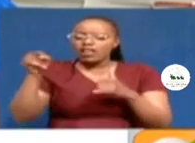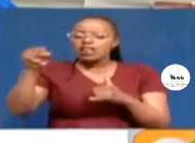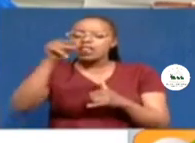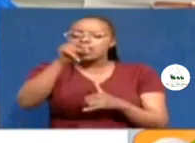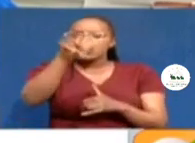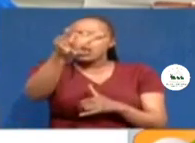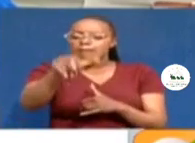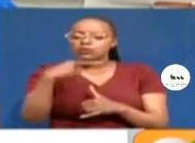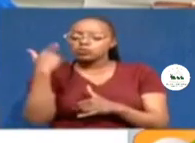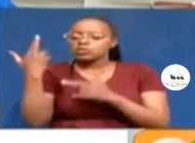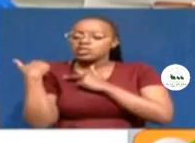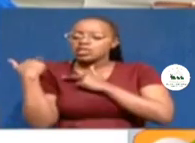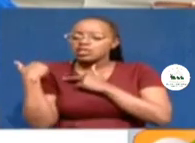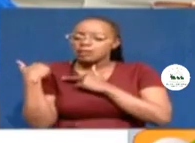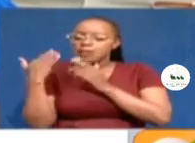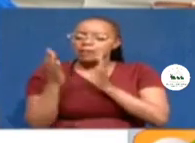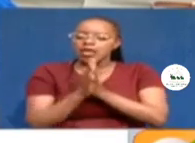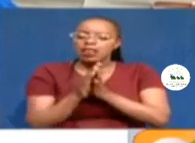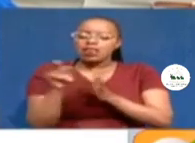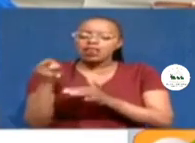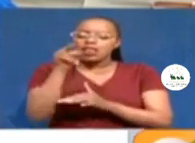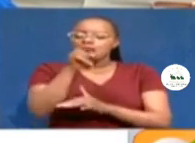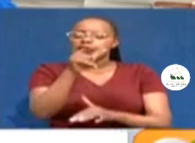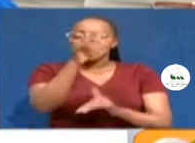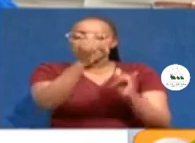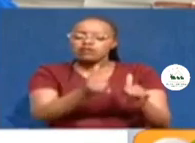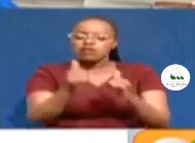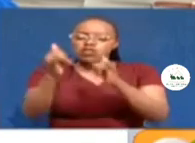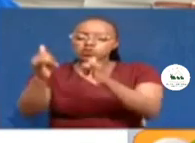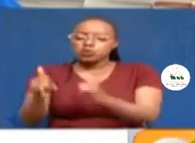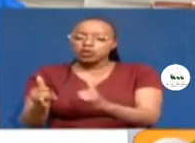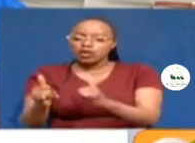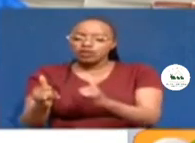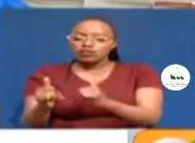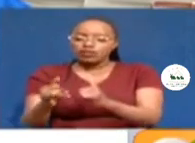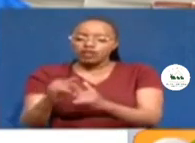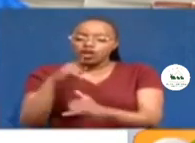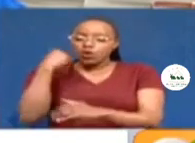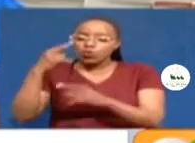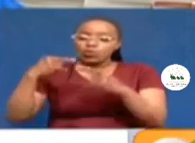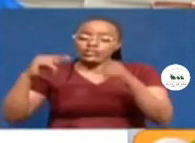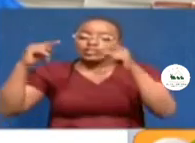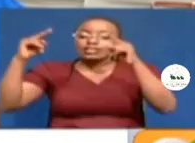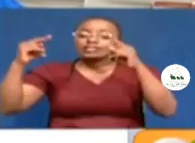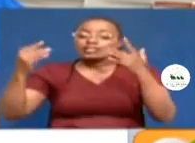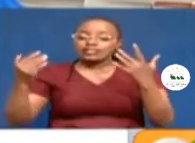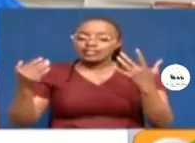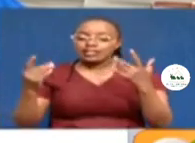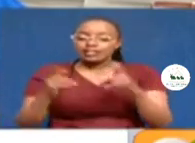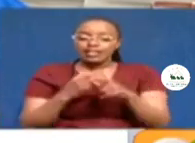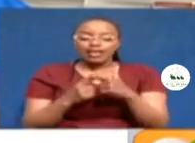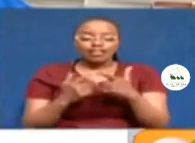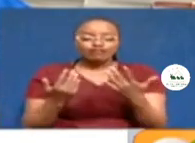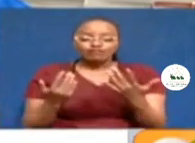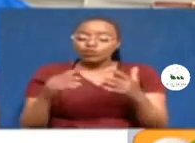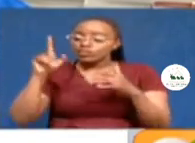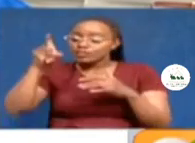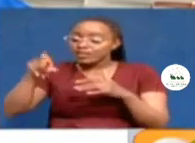so, such and such an individual that should succeed me,